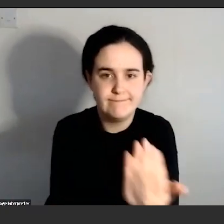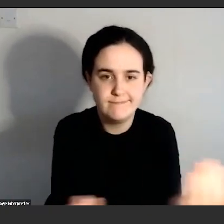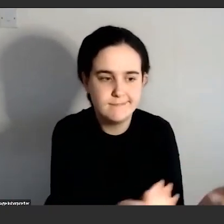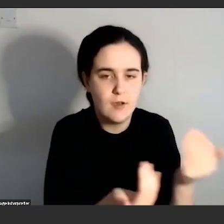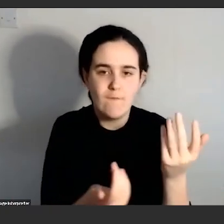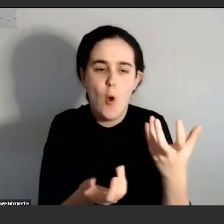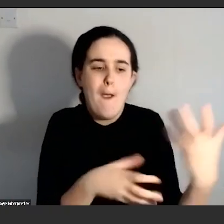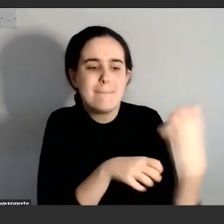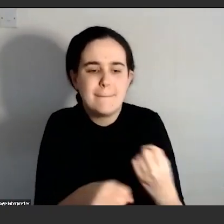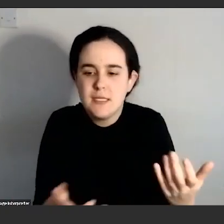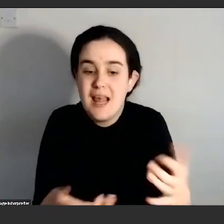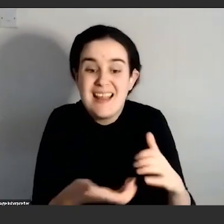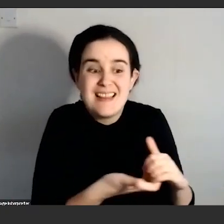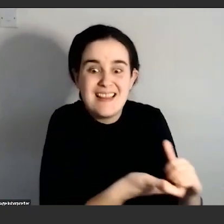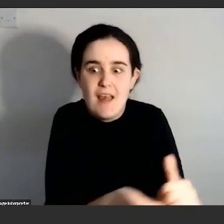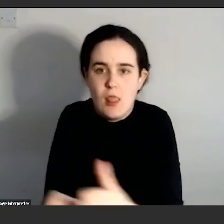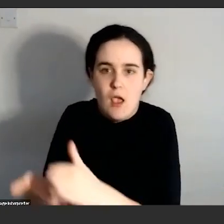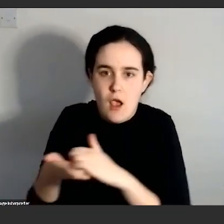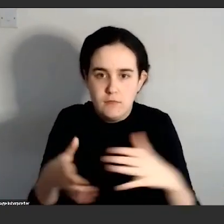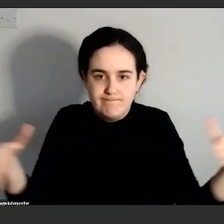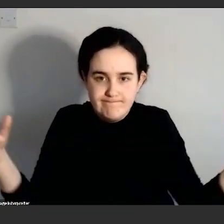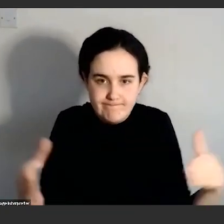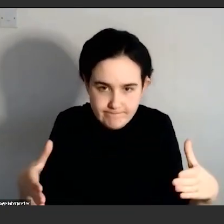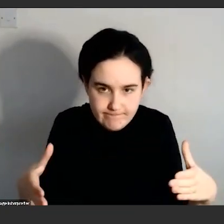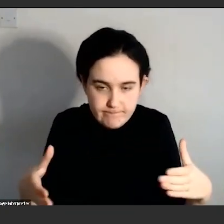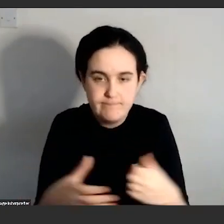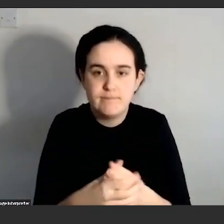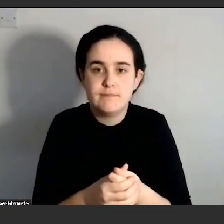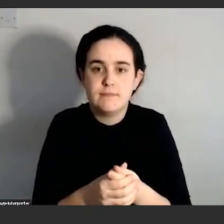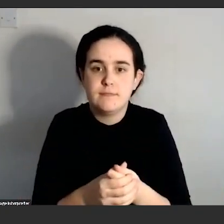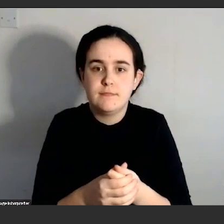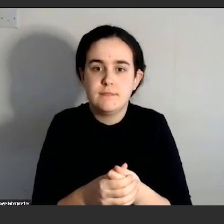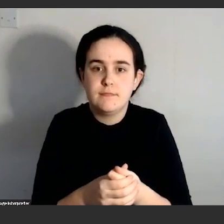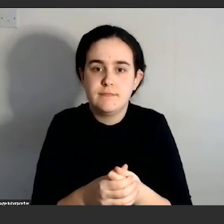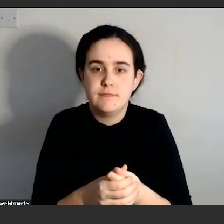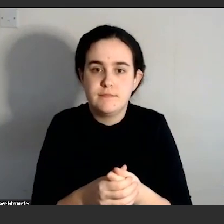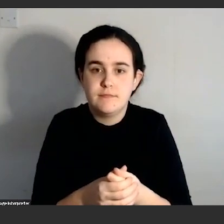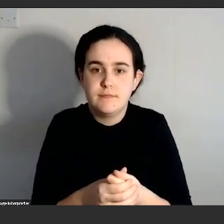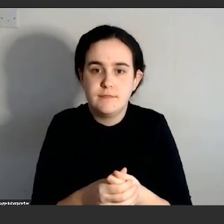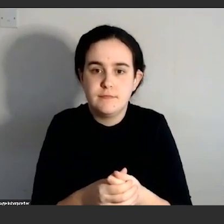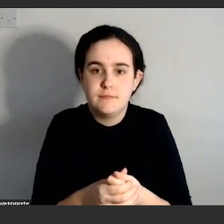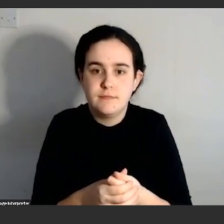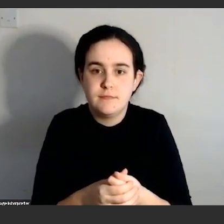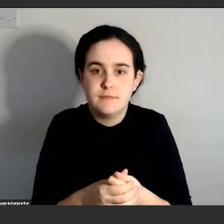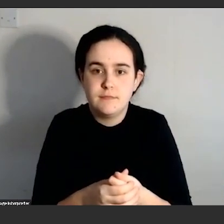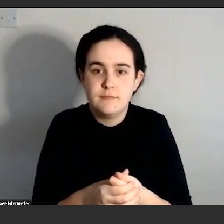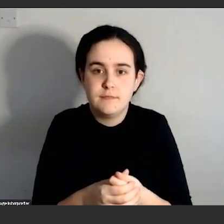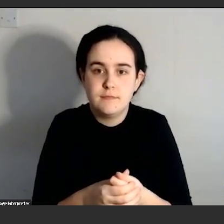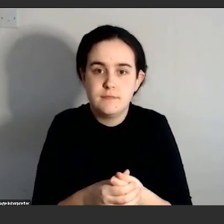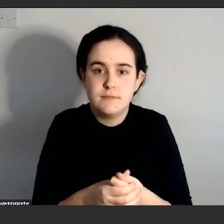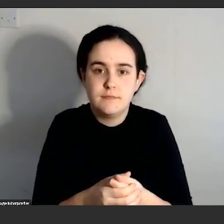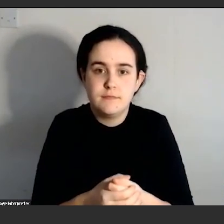people with disabilities. The lessons of COVID has also taught us that UHC and disability are